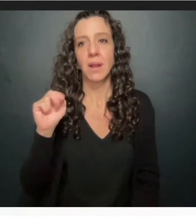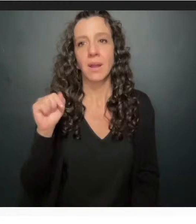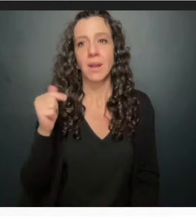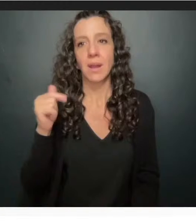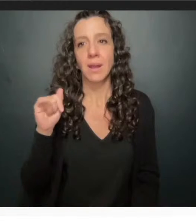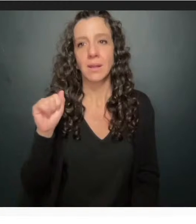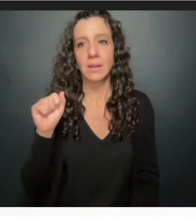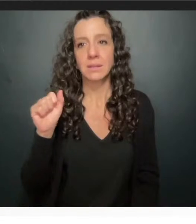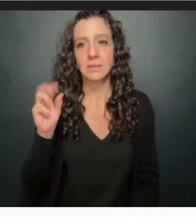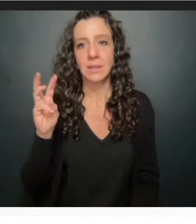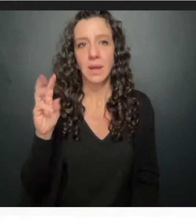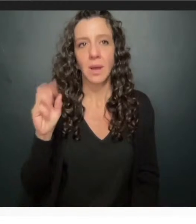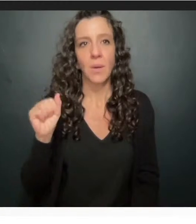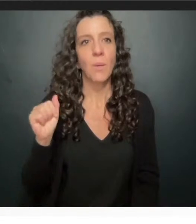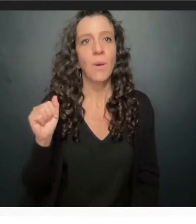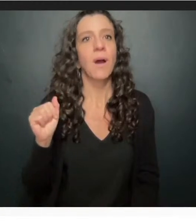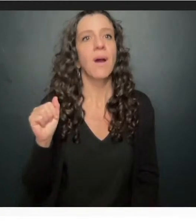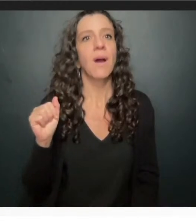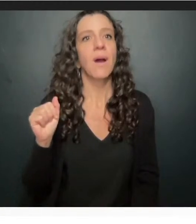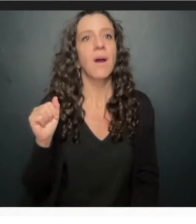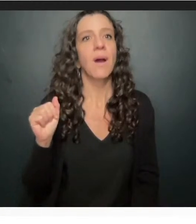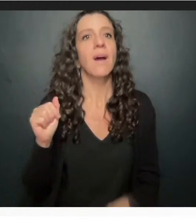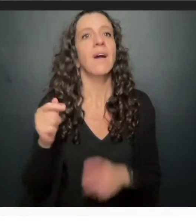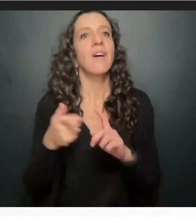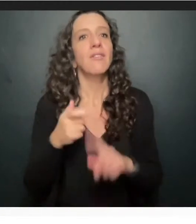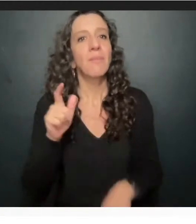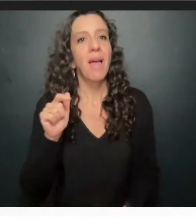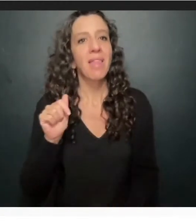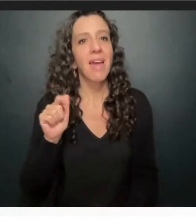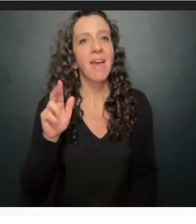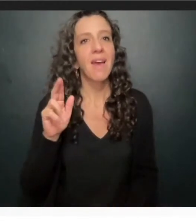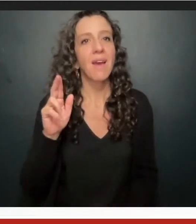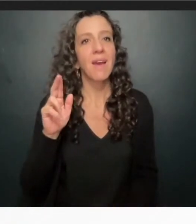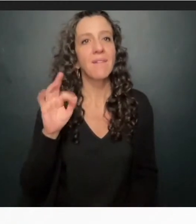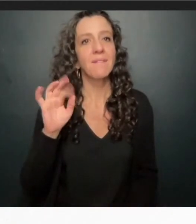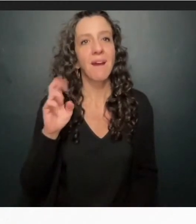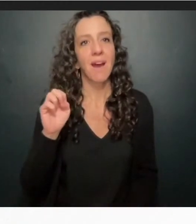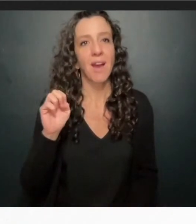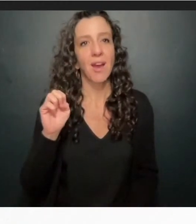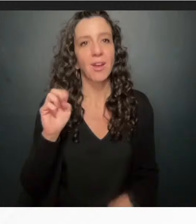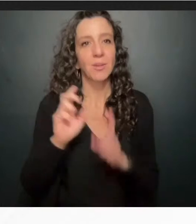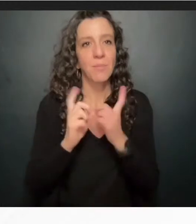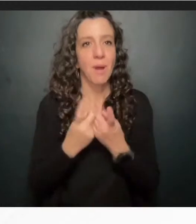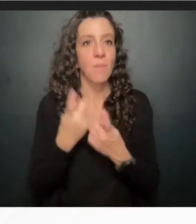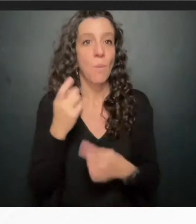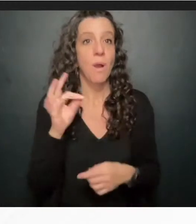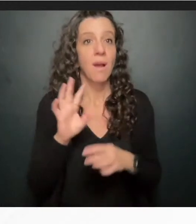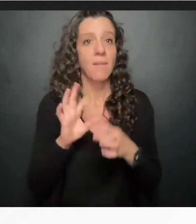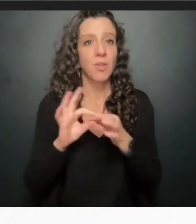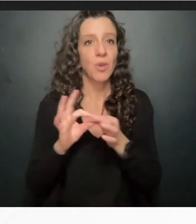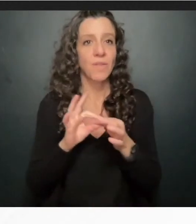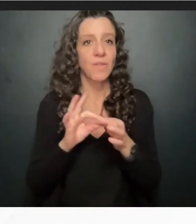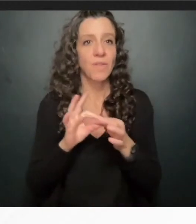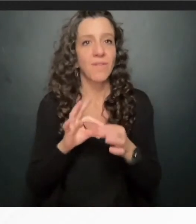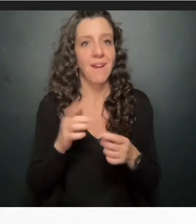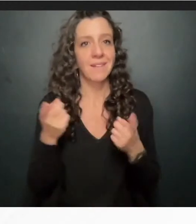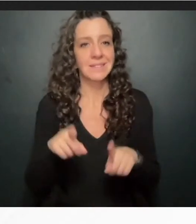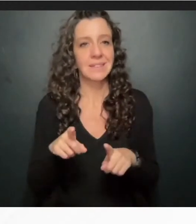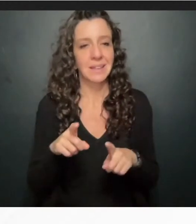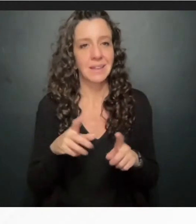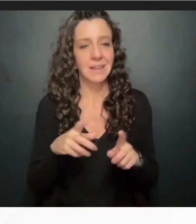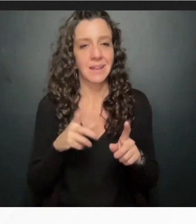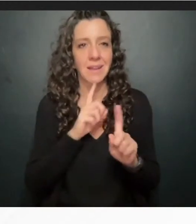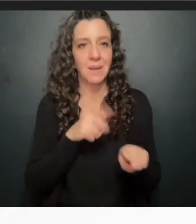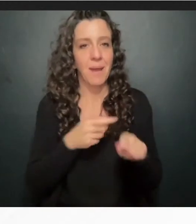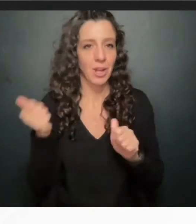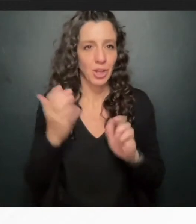Incident Commanders. I'm here to provide you with a update regarding the Franklin Fire. Our damage